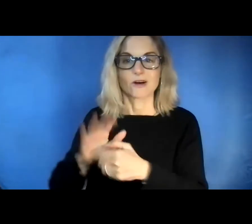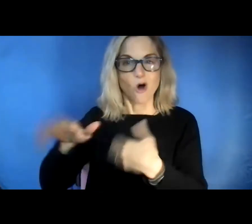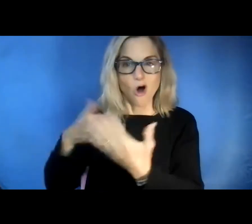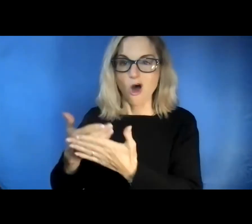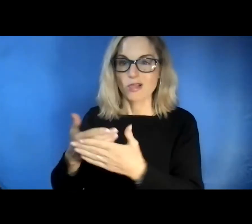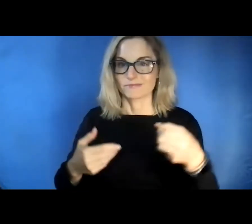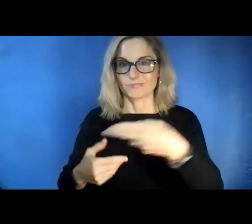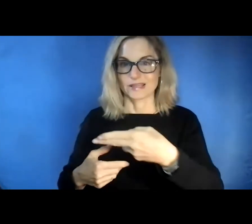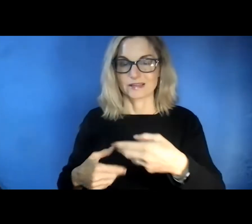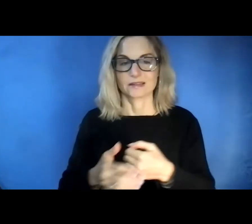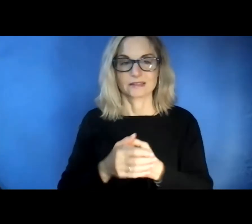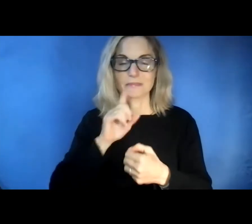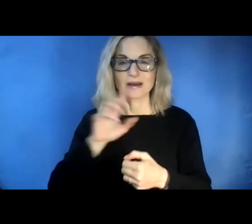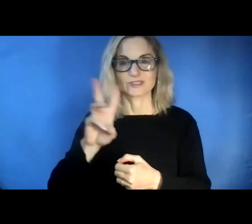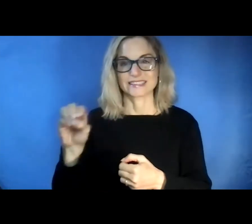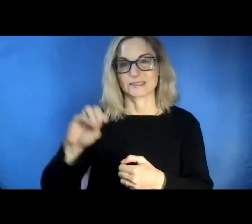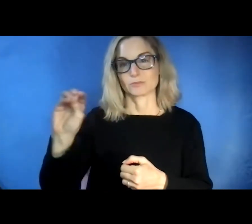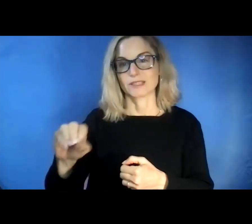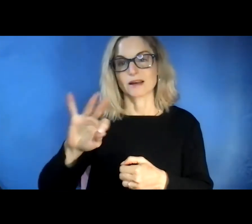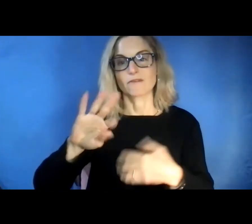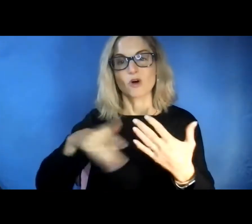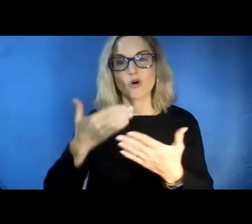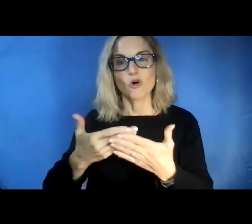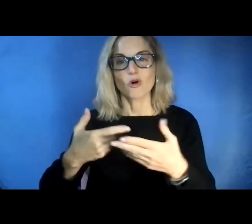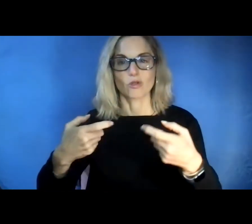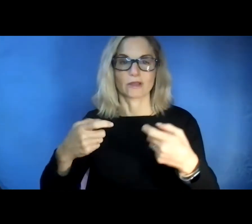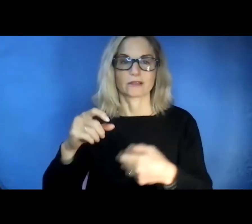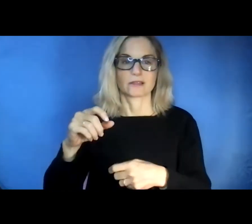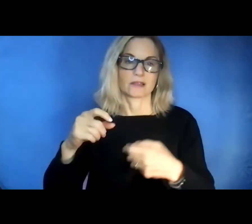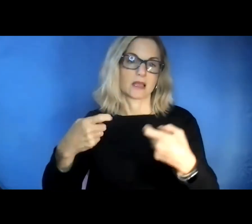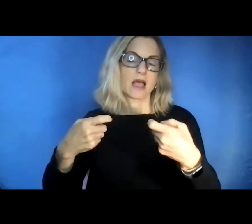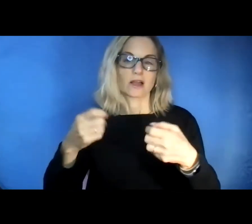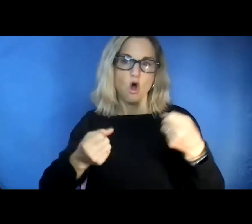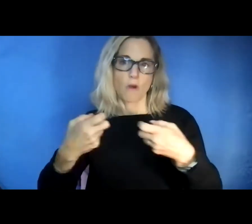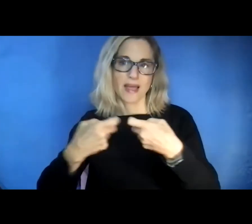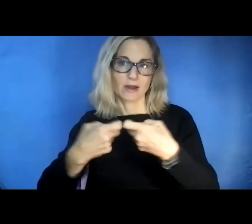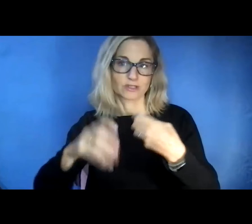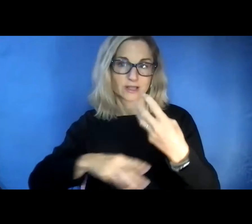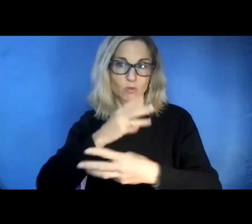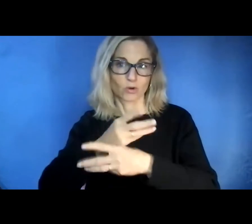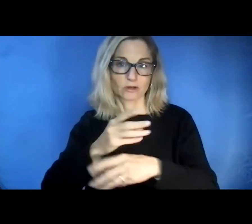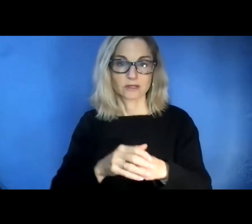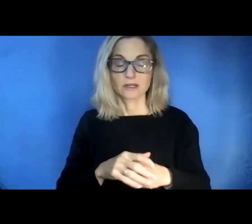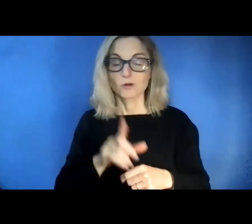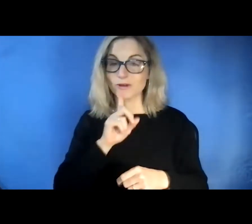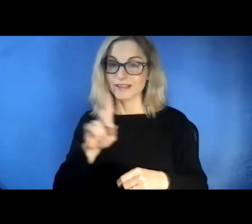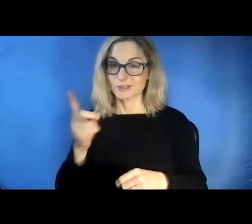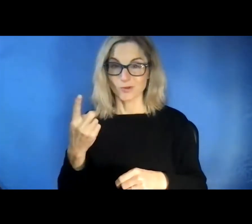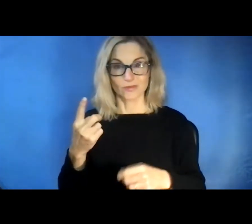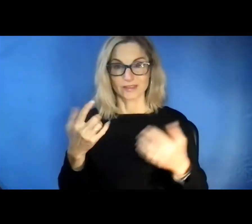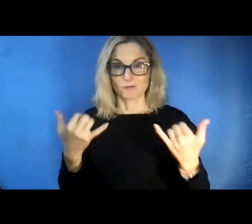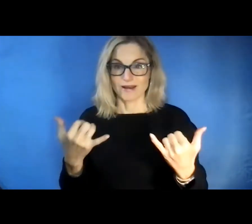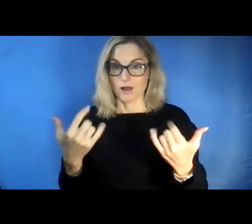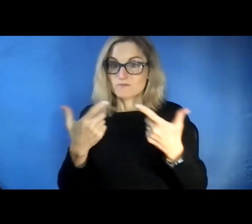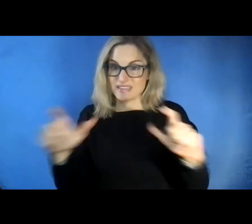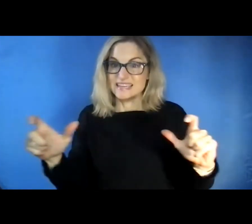lithium-ion batteries. As big as the building looks behind me, it only represents about 30% of the entire facility when it's fully built out.